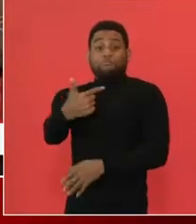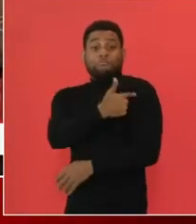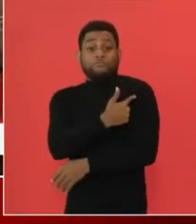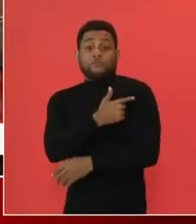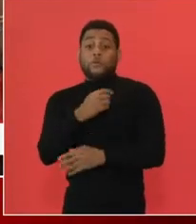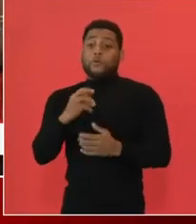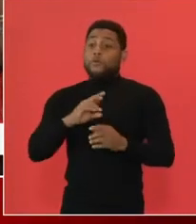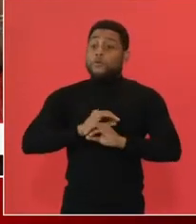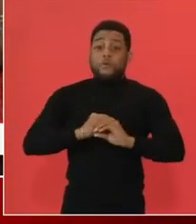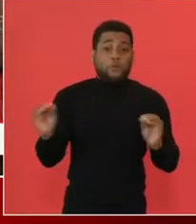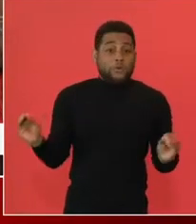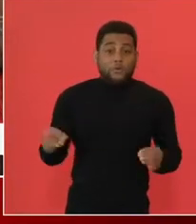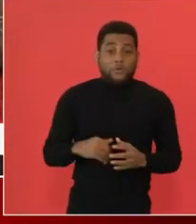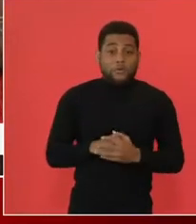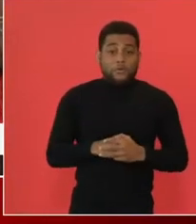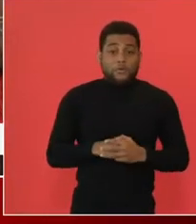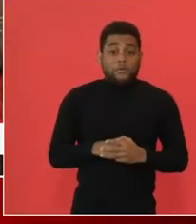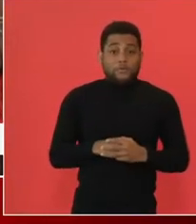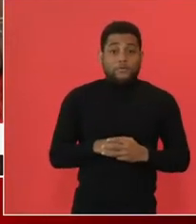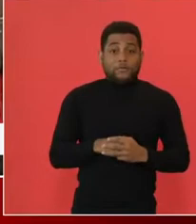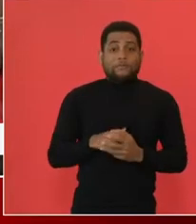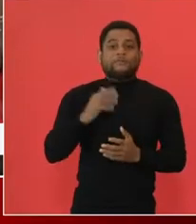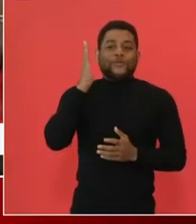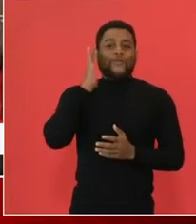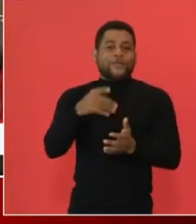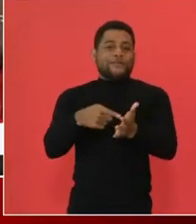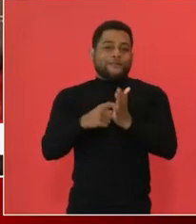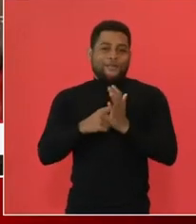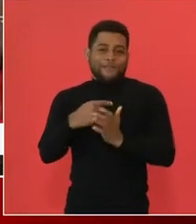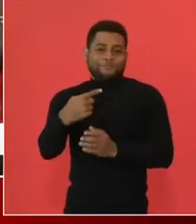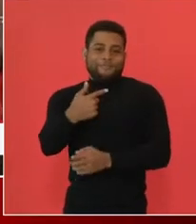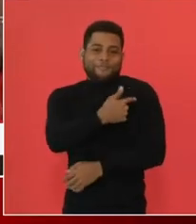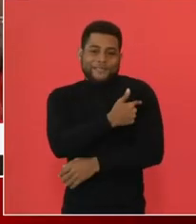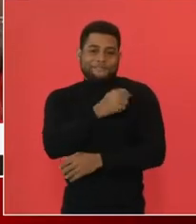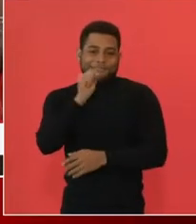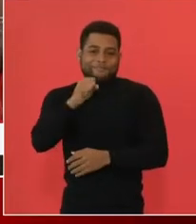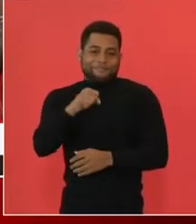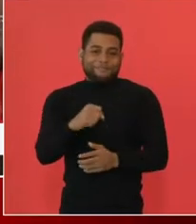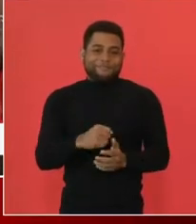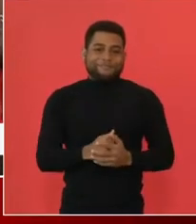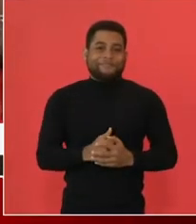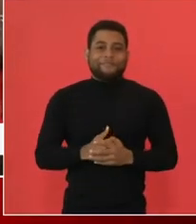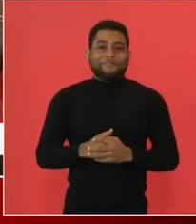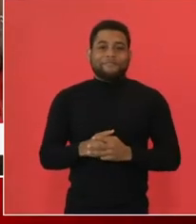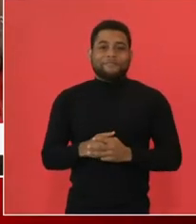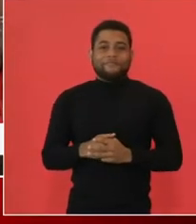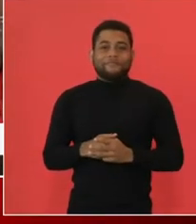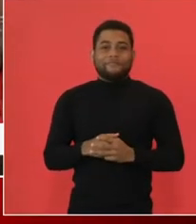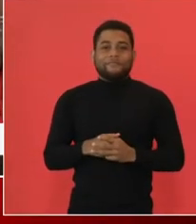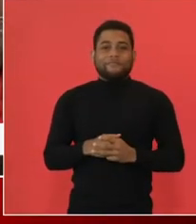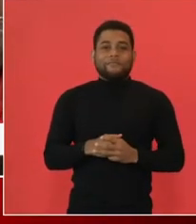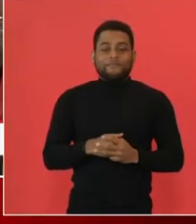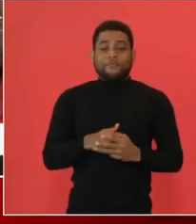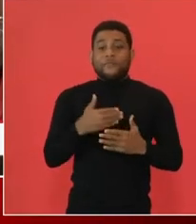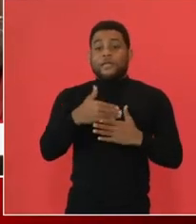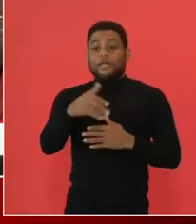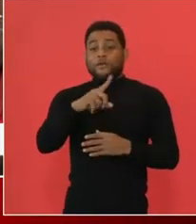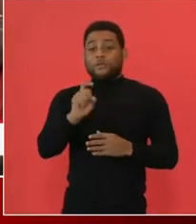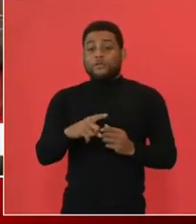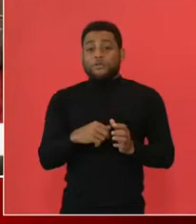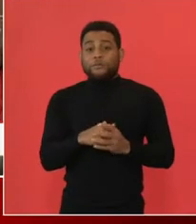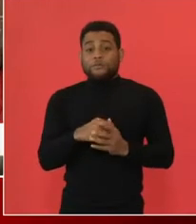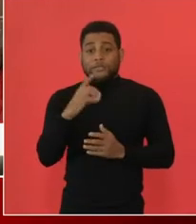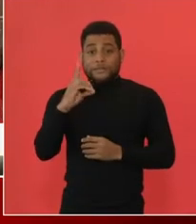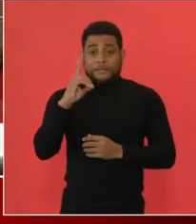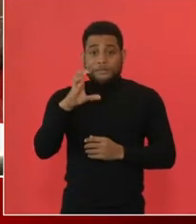you tout the vaccination percentage of the D.C. population overall, but in what you released today, the D.C.